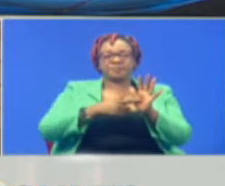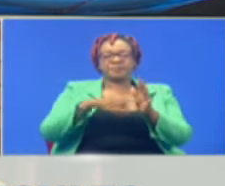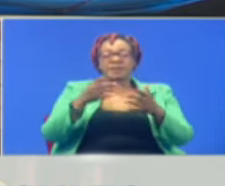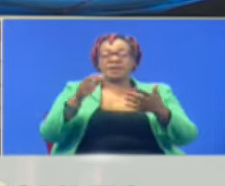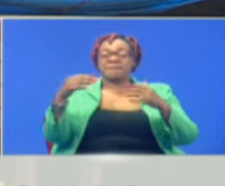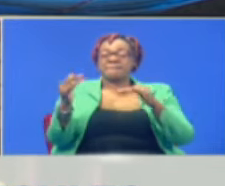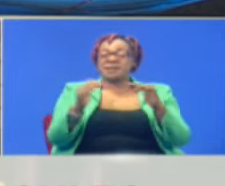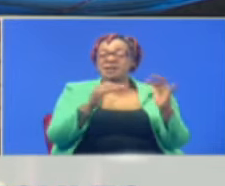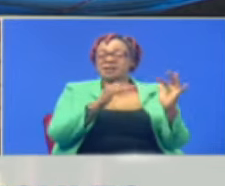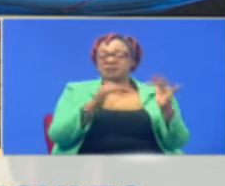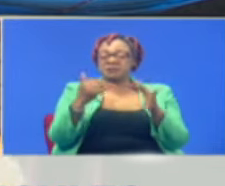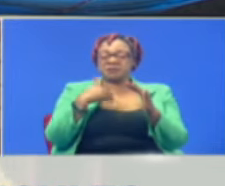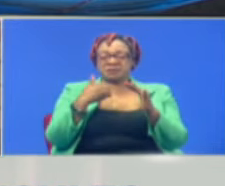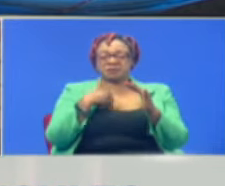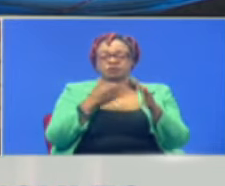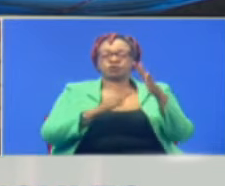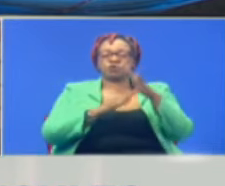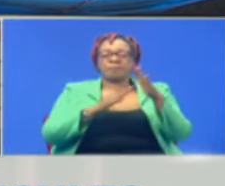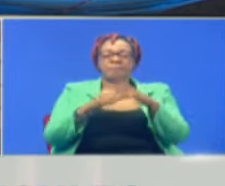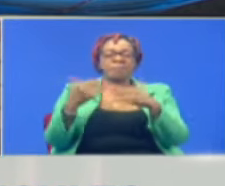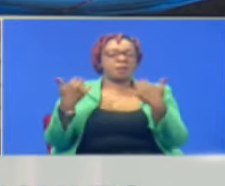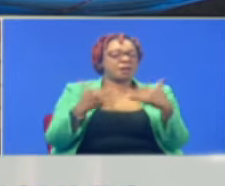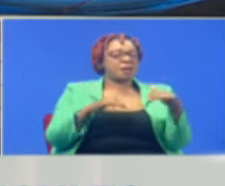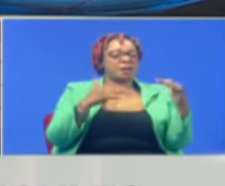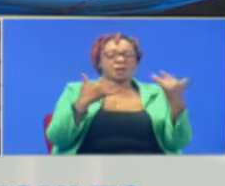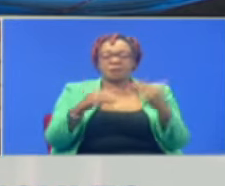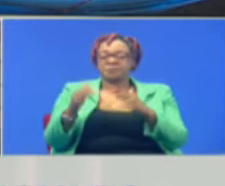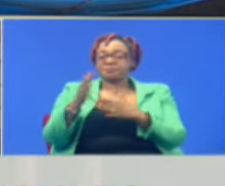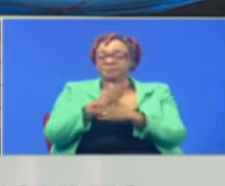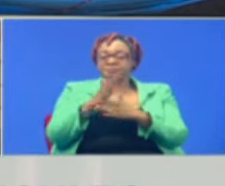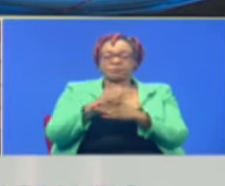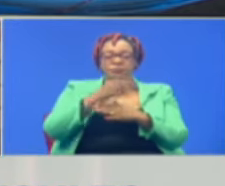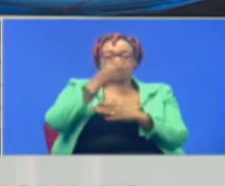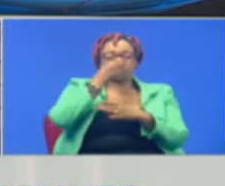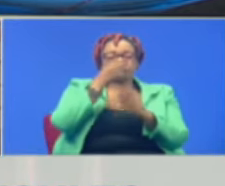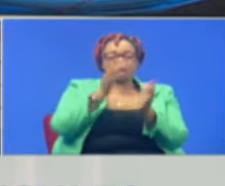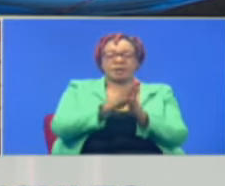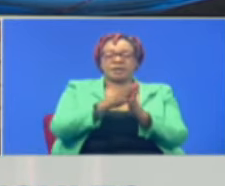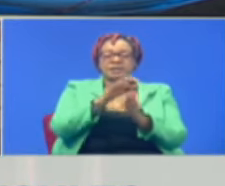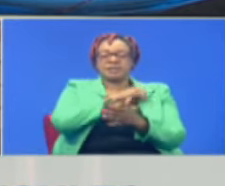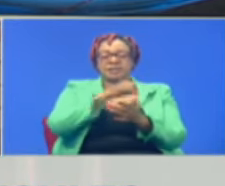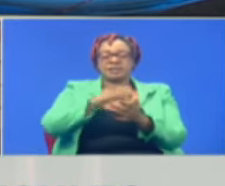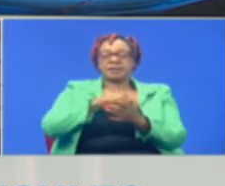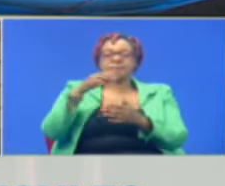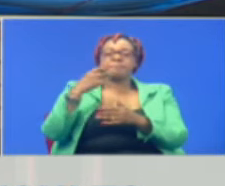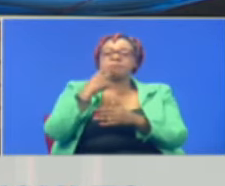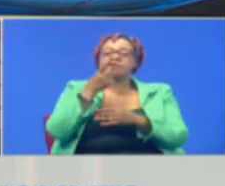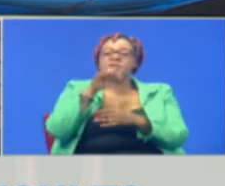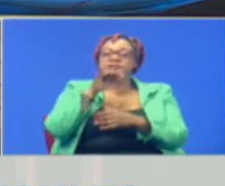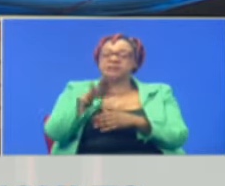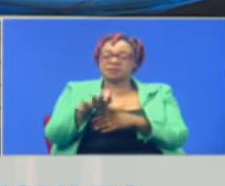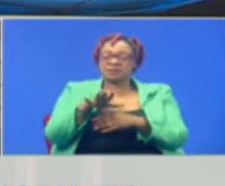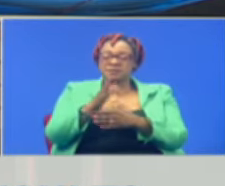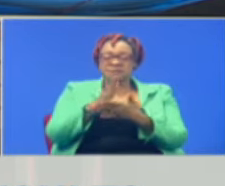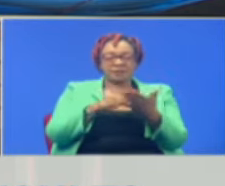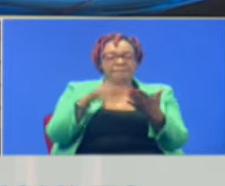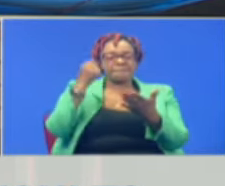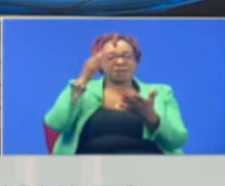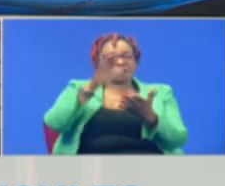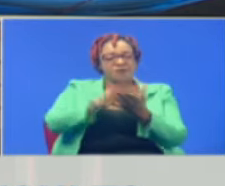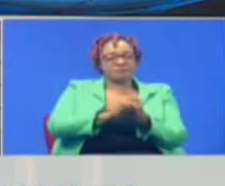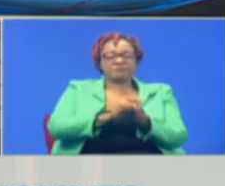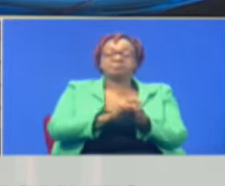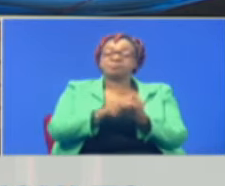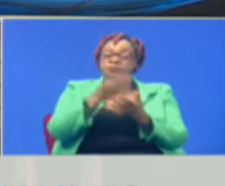supremacy battle between Deputy President William Ruto and Baringo Senator Gideon Moi, ended in what some believe was a win